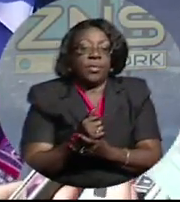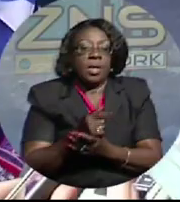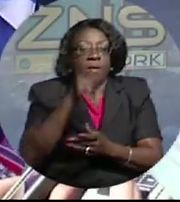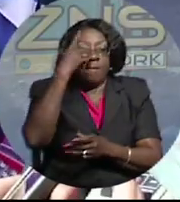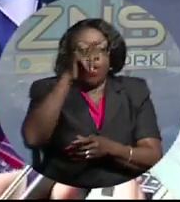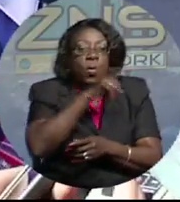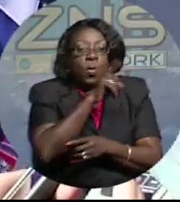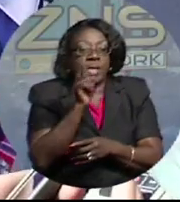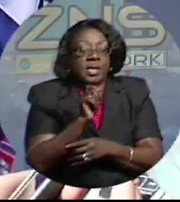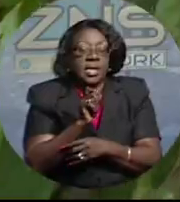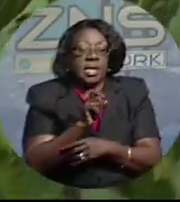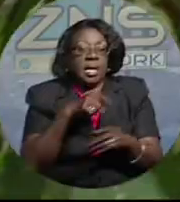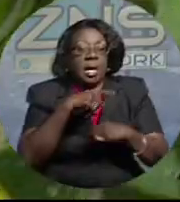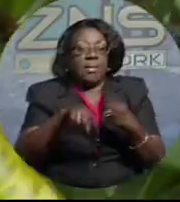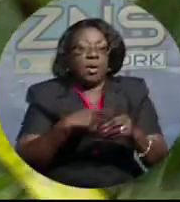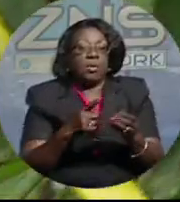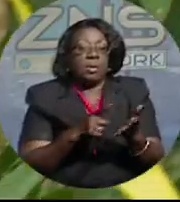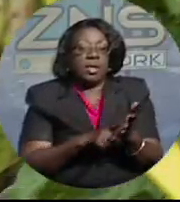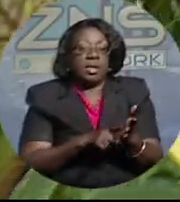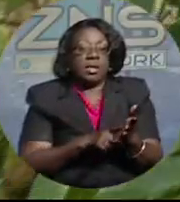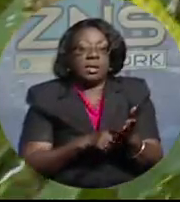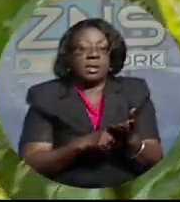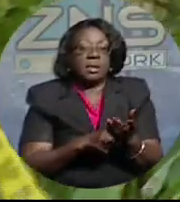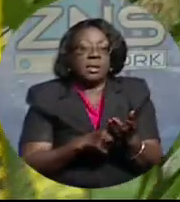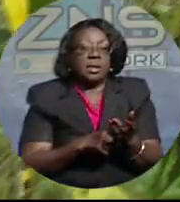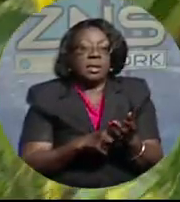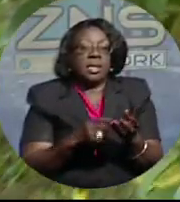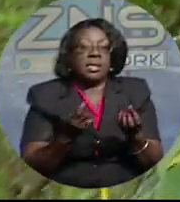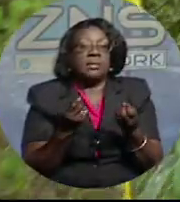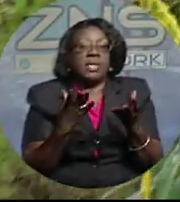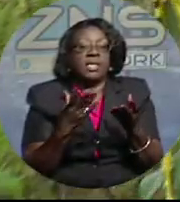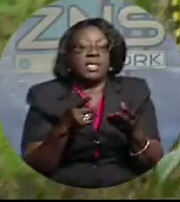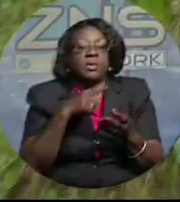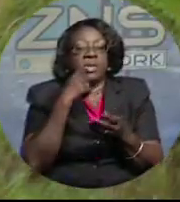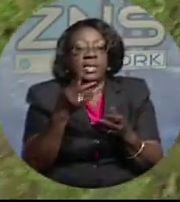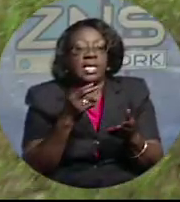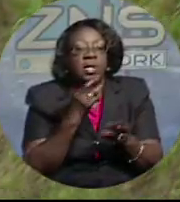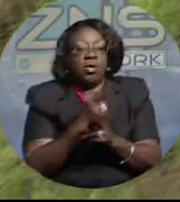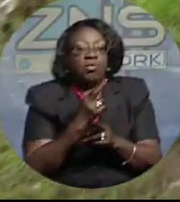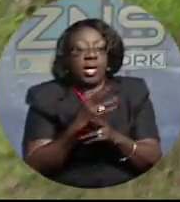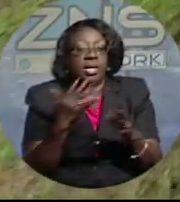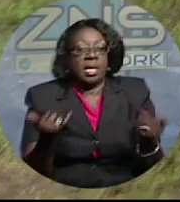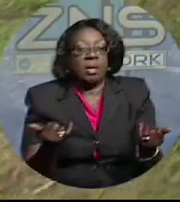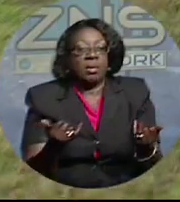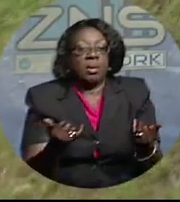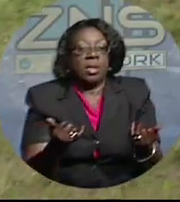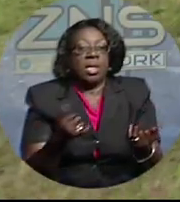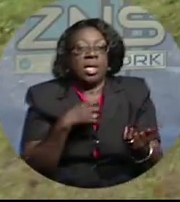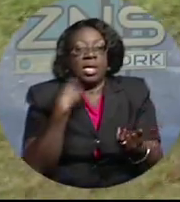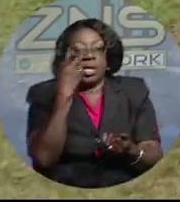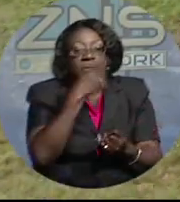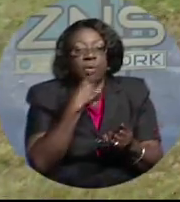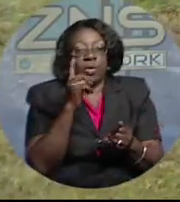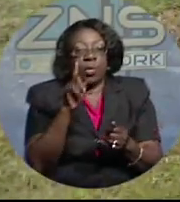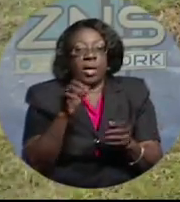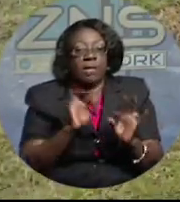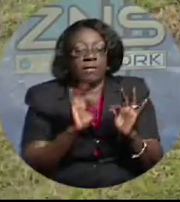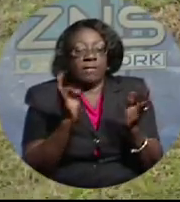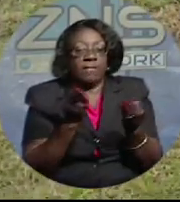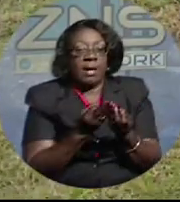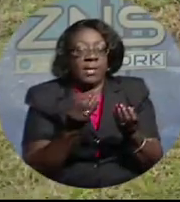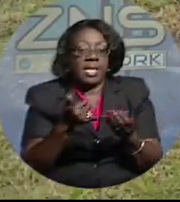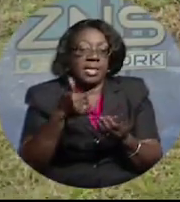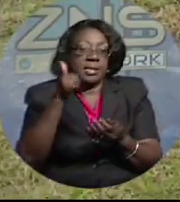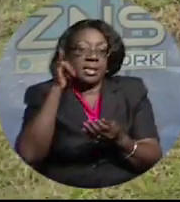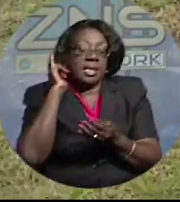for questioning in regards to this matter. That's about as much as I can provide at this time. I spoke to one family yesterday,